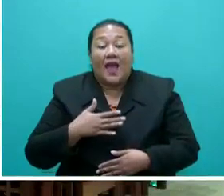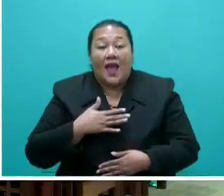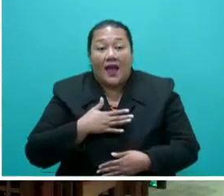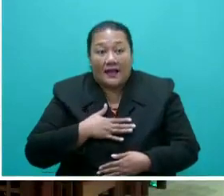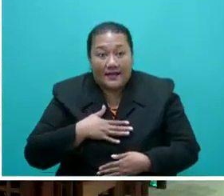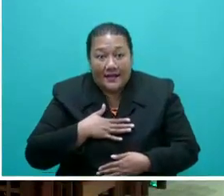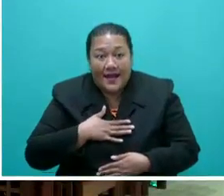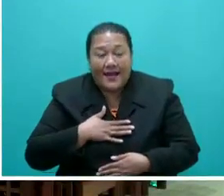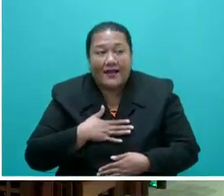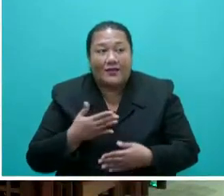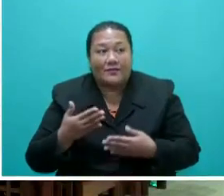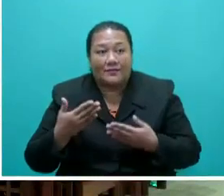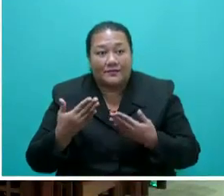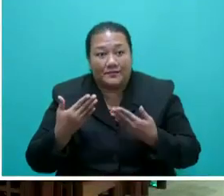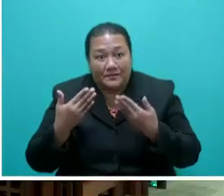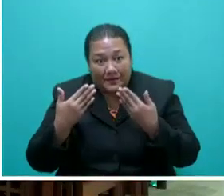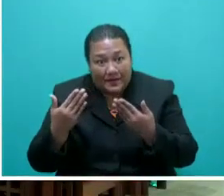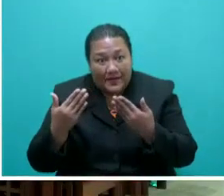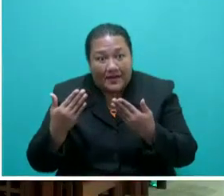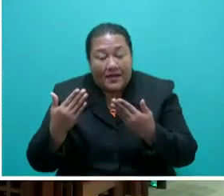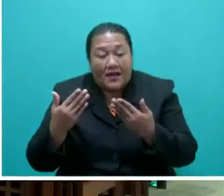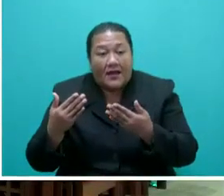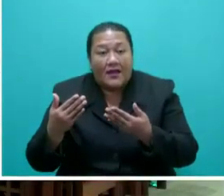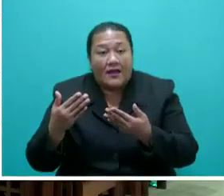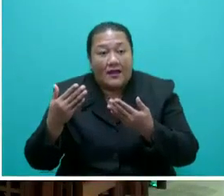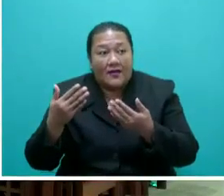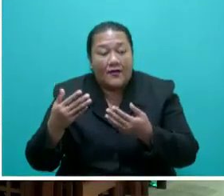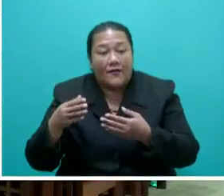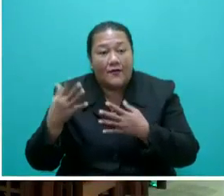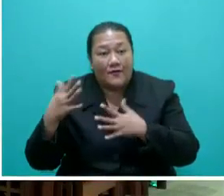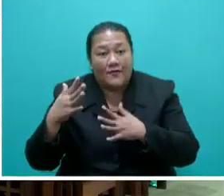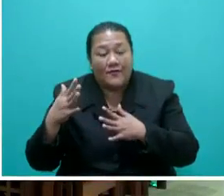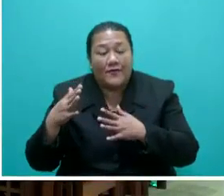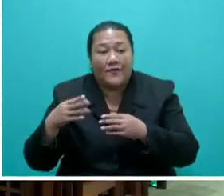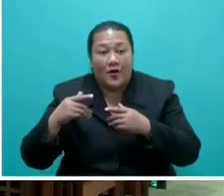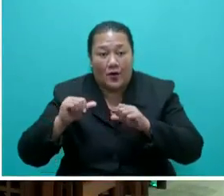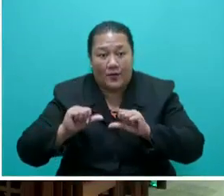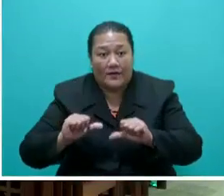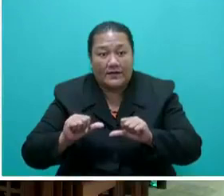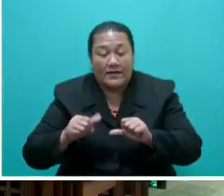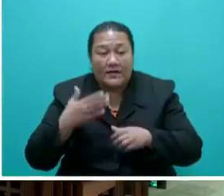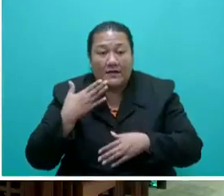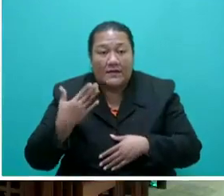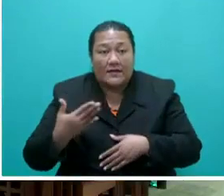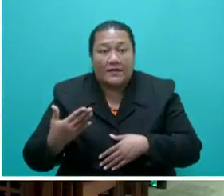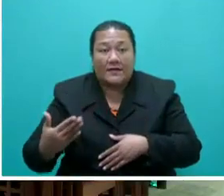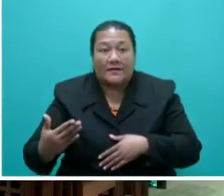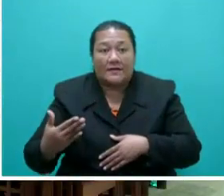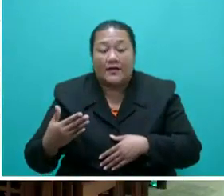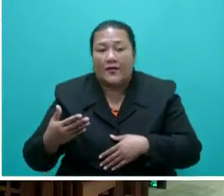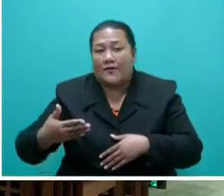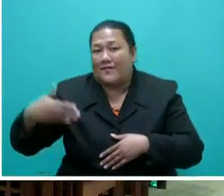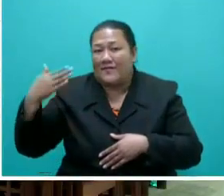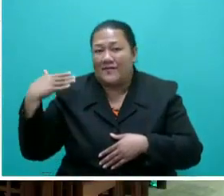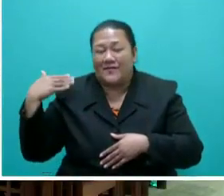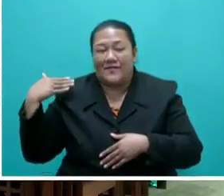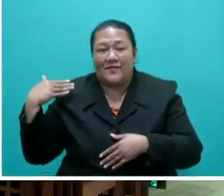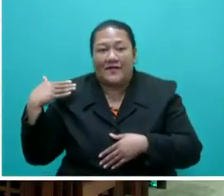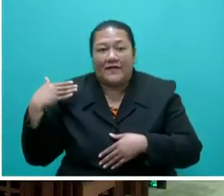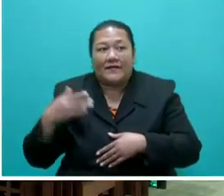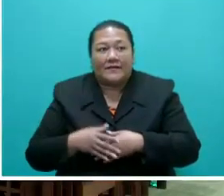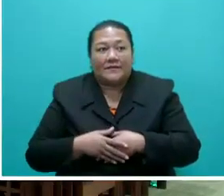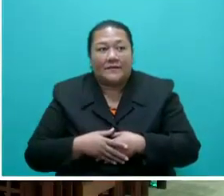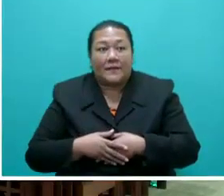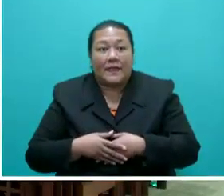gracious speech on the 12th of November, in formally opening the 2019-2020 session of Parliament. It